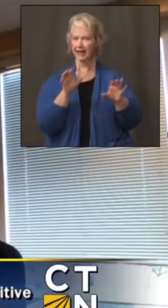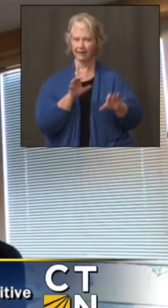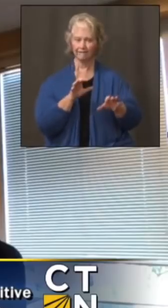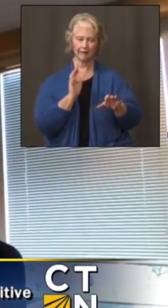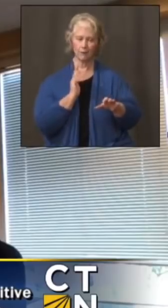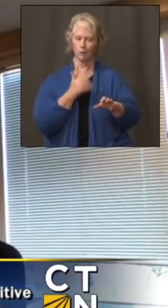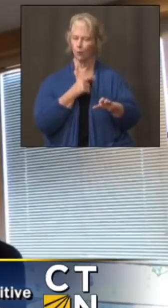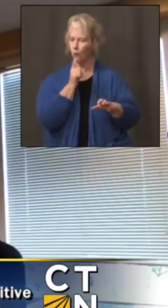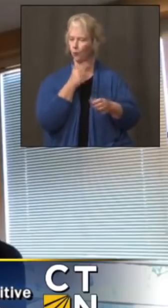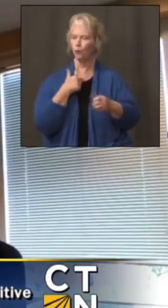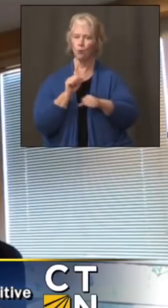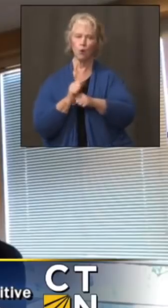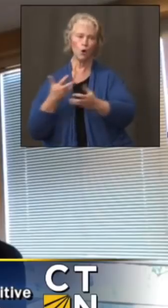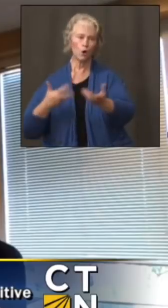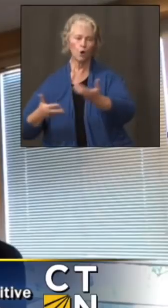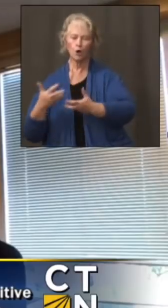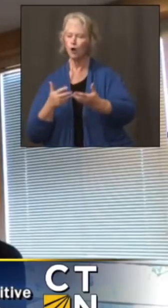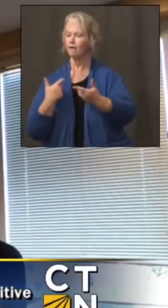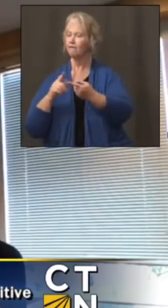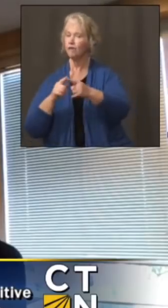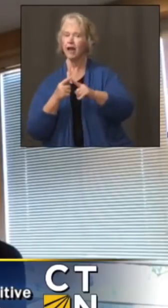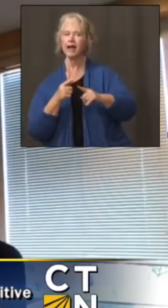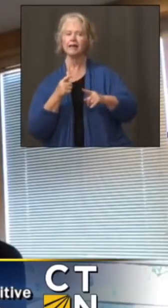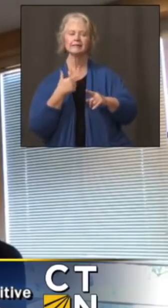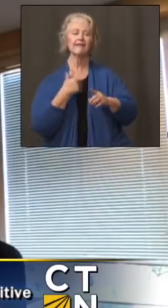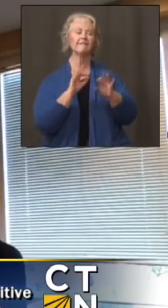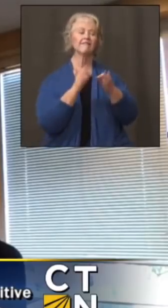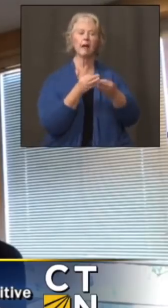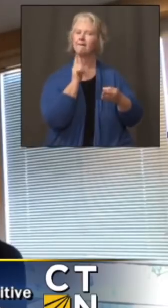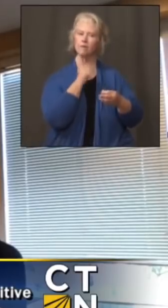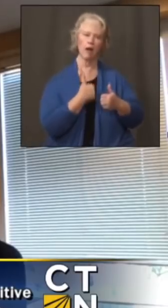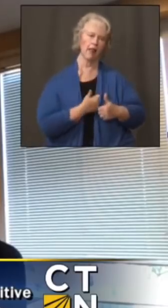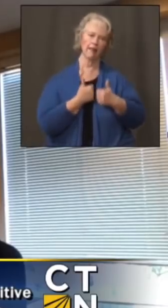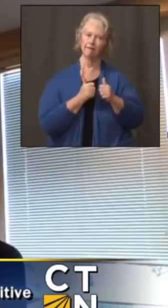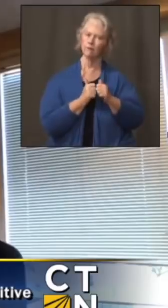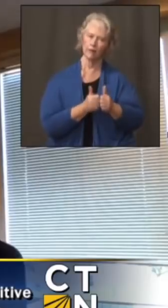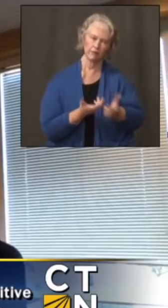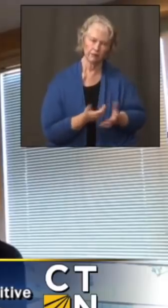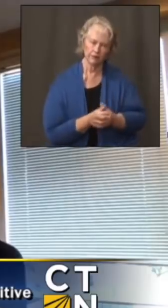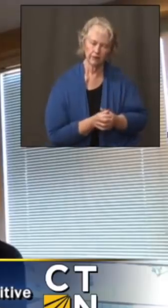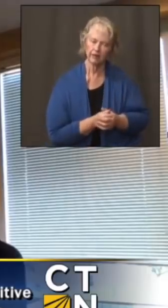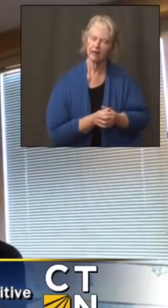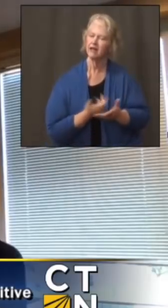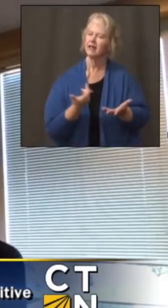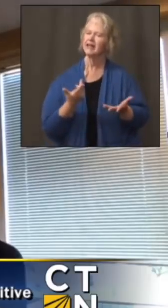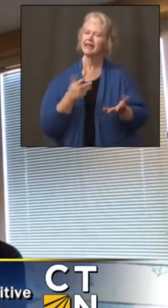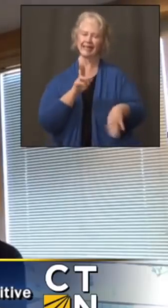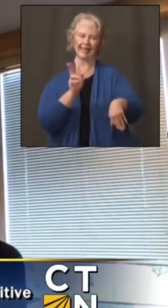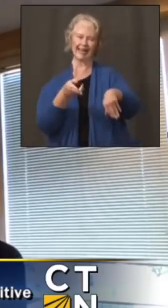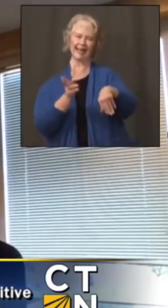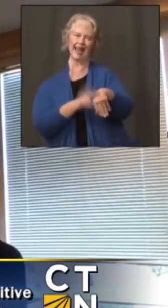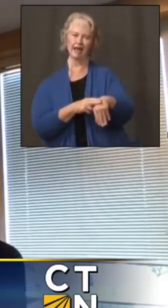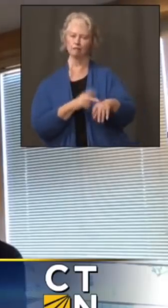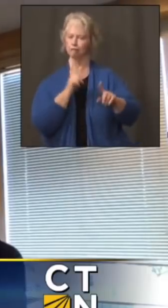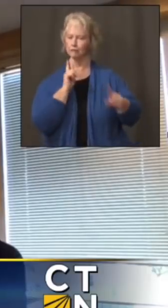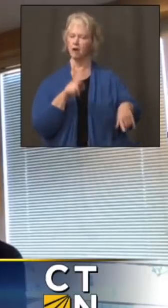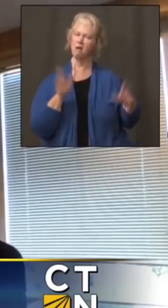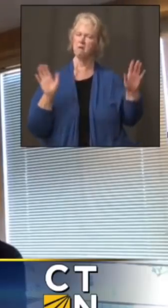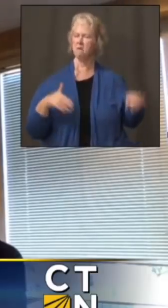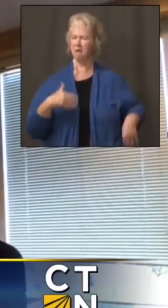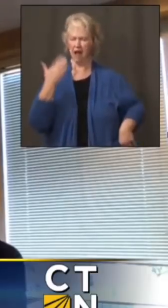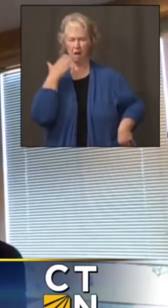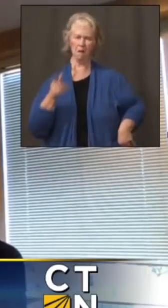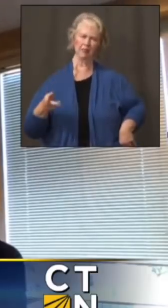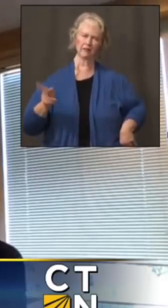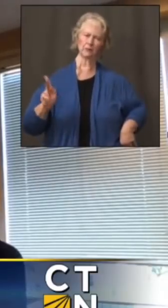friends and family members whom we don't live with. It's such a natural human kind of reaction to feel like, well, I know this